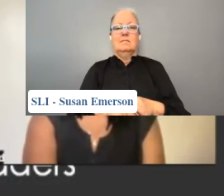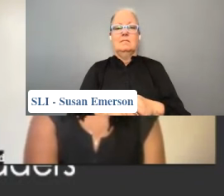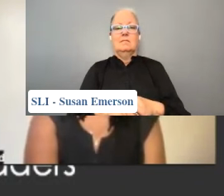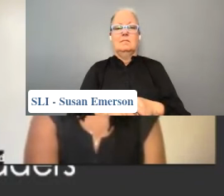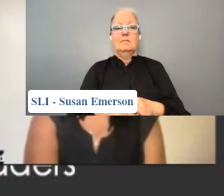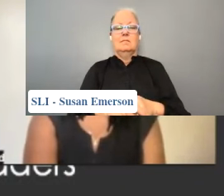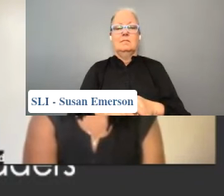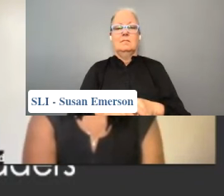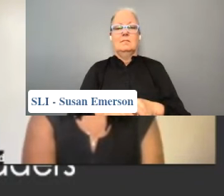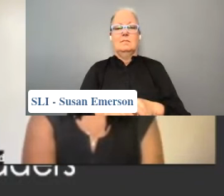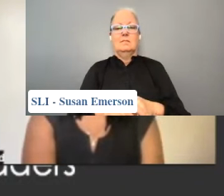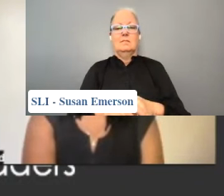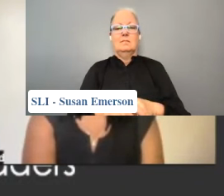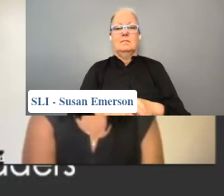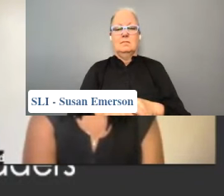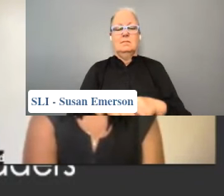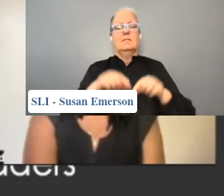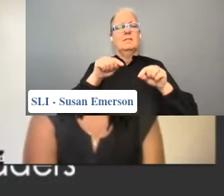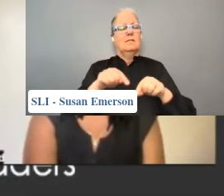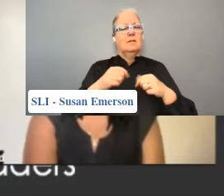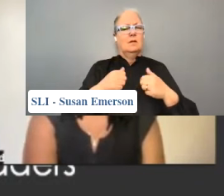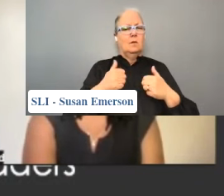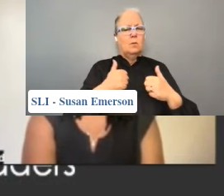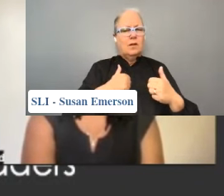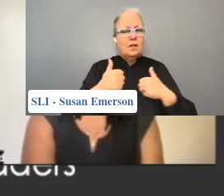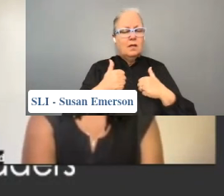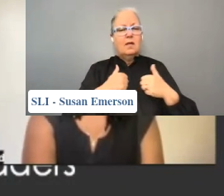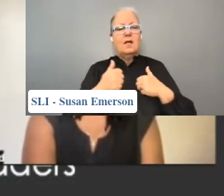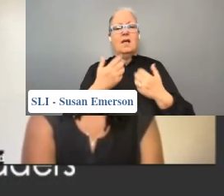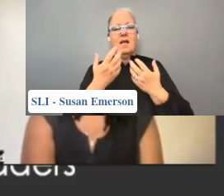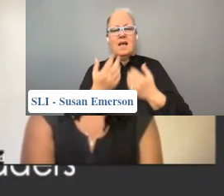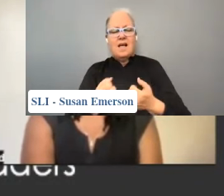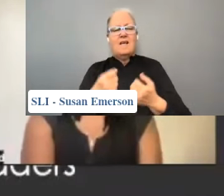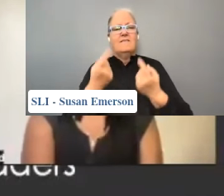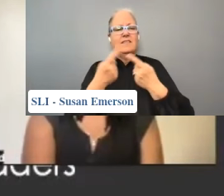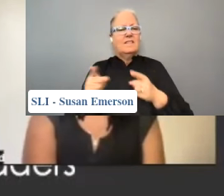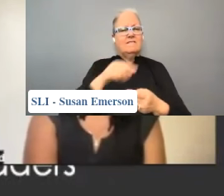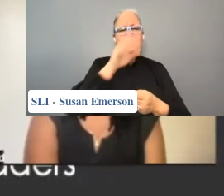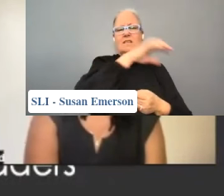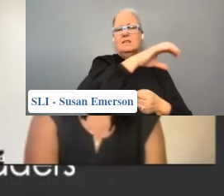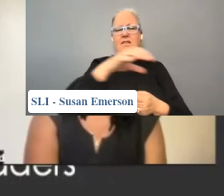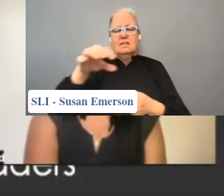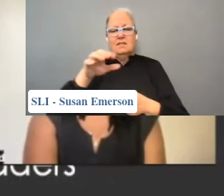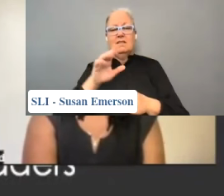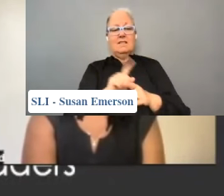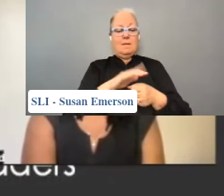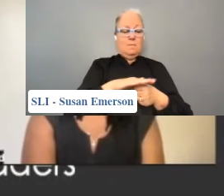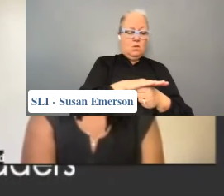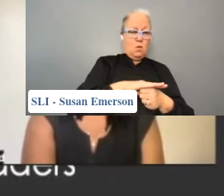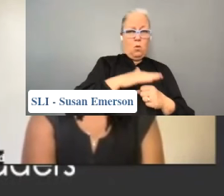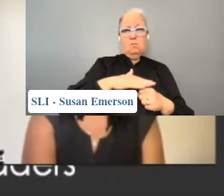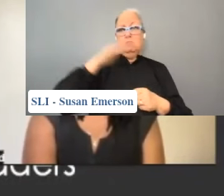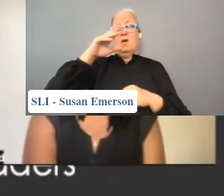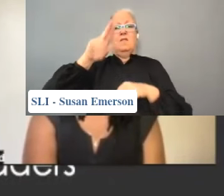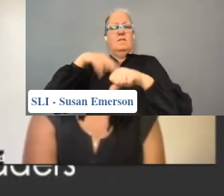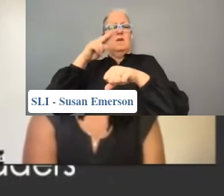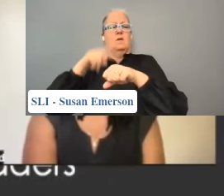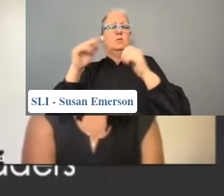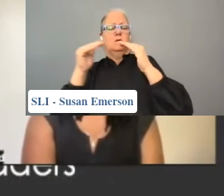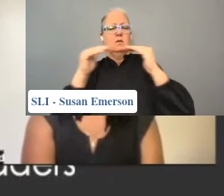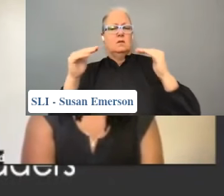leaders. And in Rwanda, we have administrative entities from village to the national level. And at village level, we